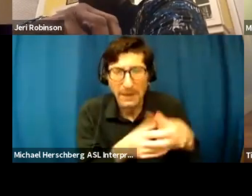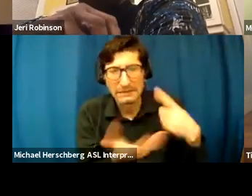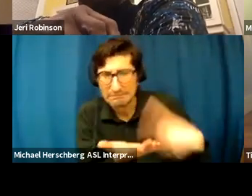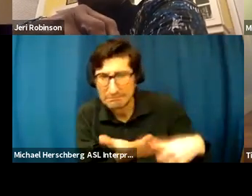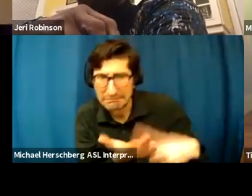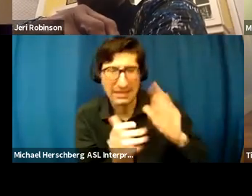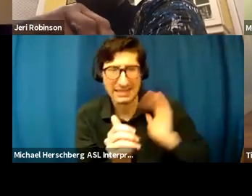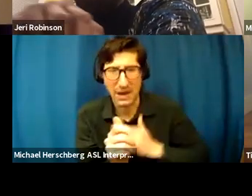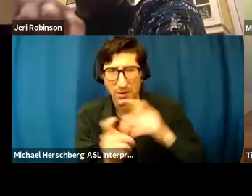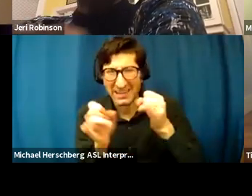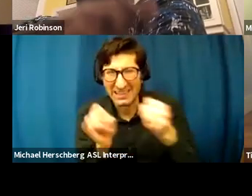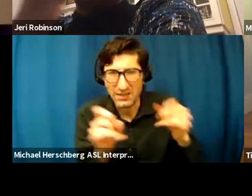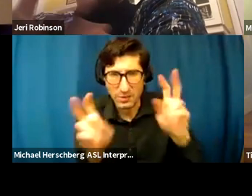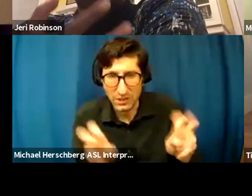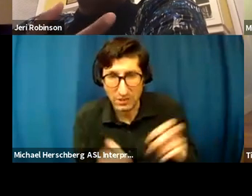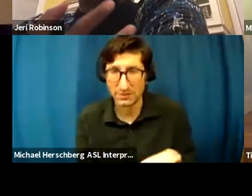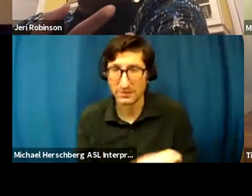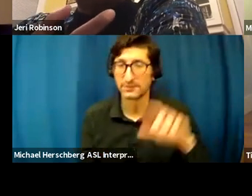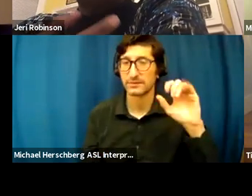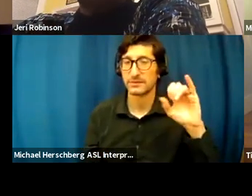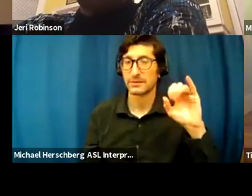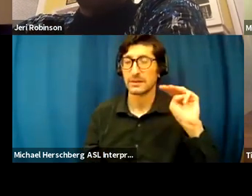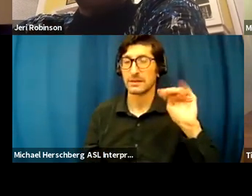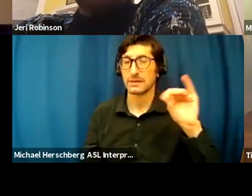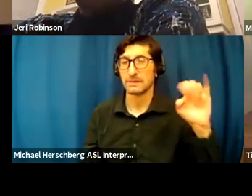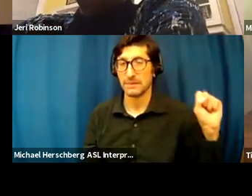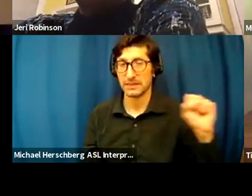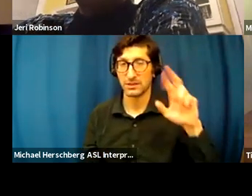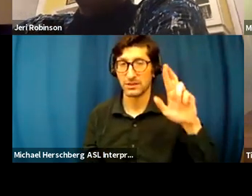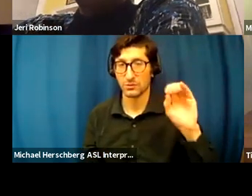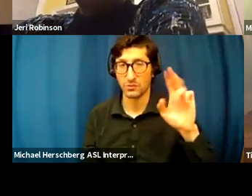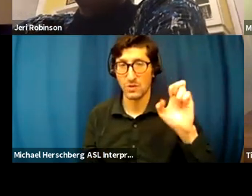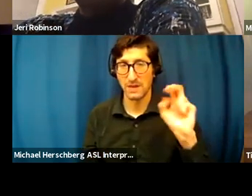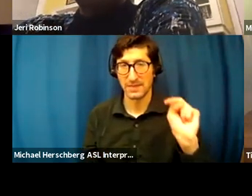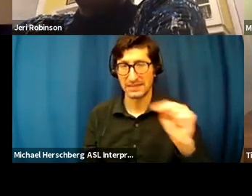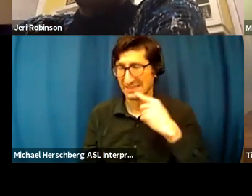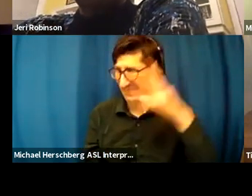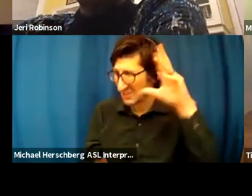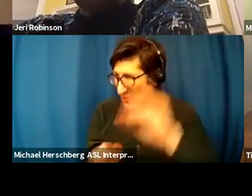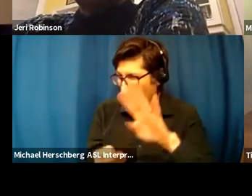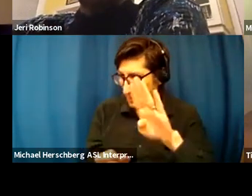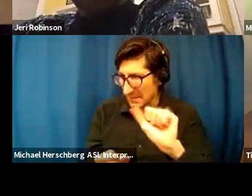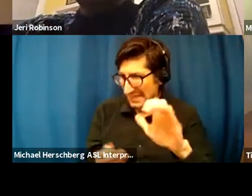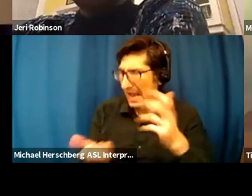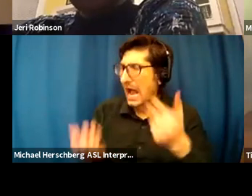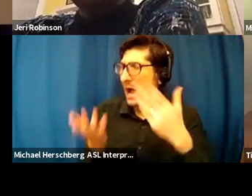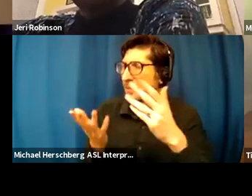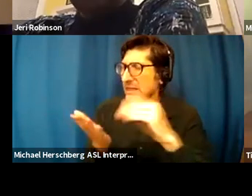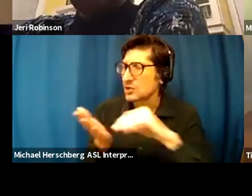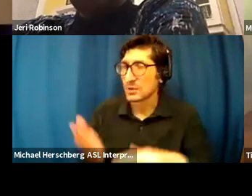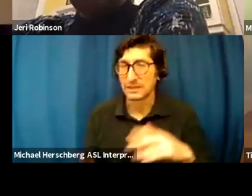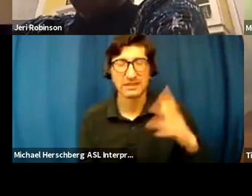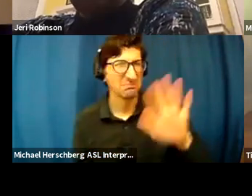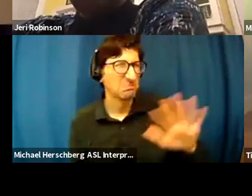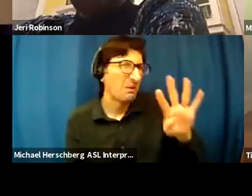is BSAC's group in total? Yes, I believe it's nearly 50 students. So it's somewhere between 45